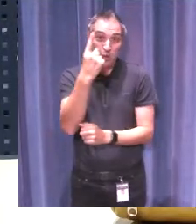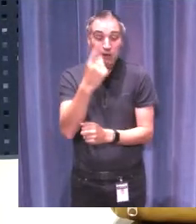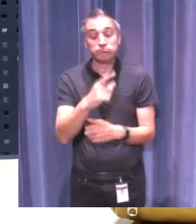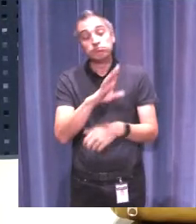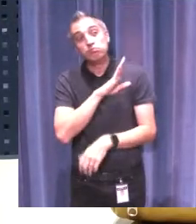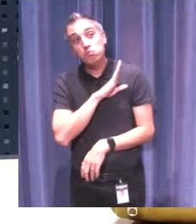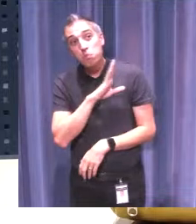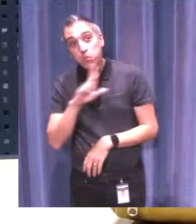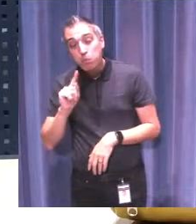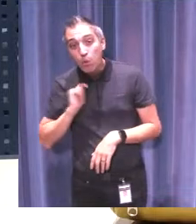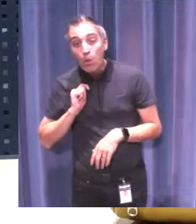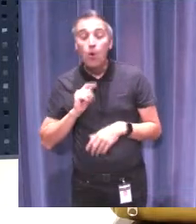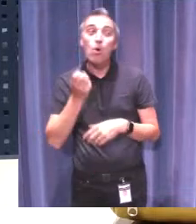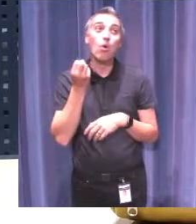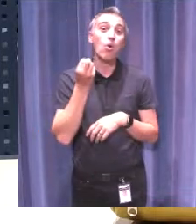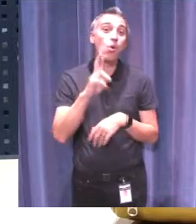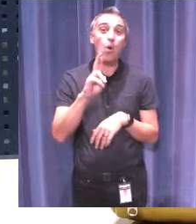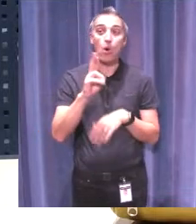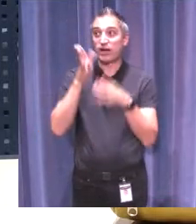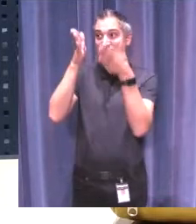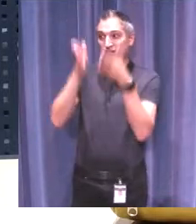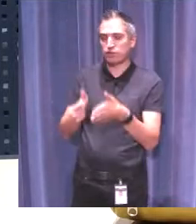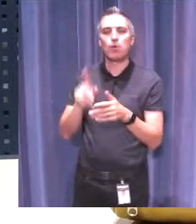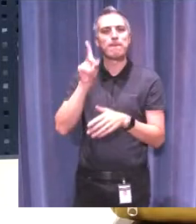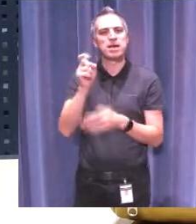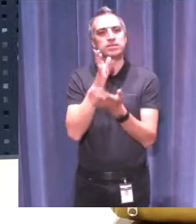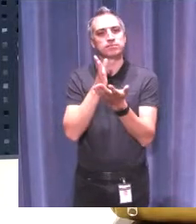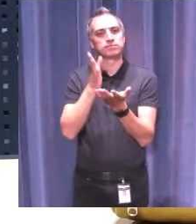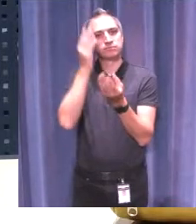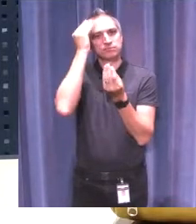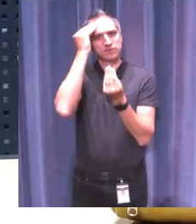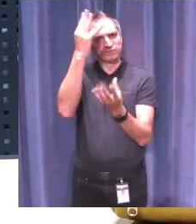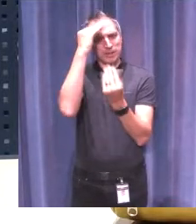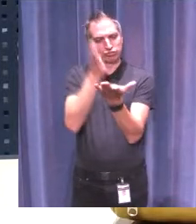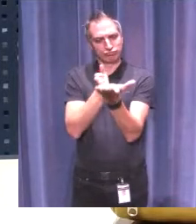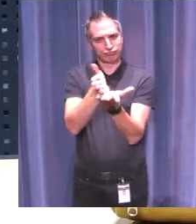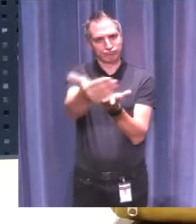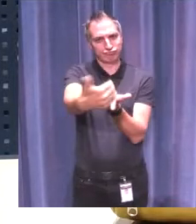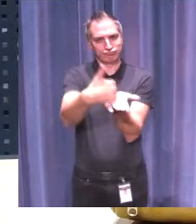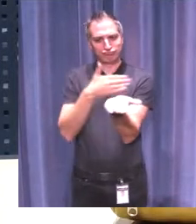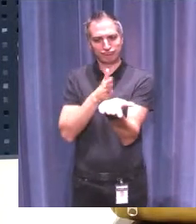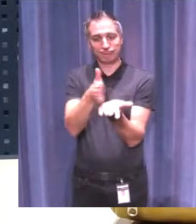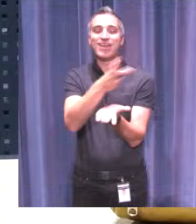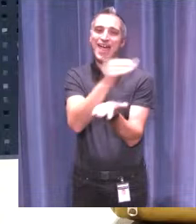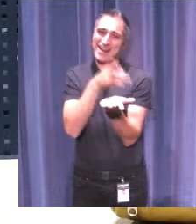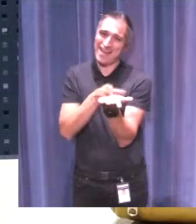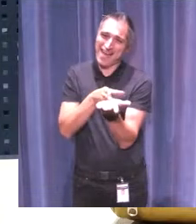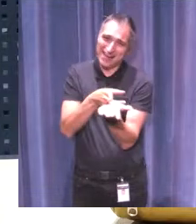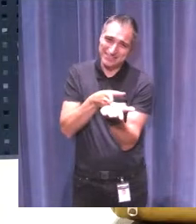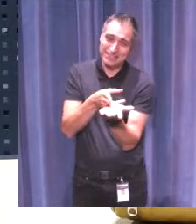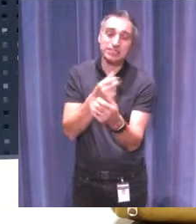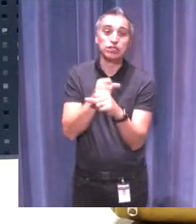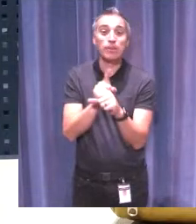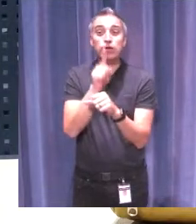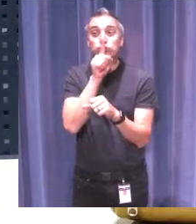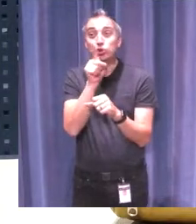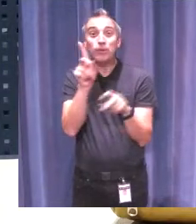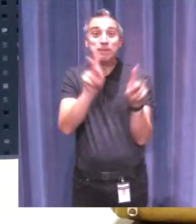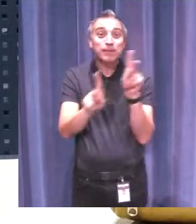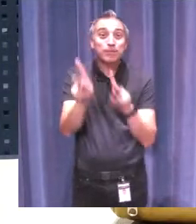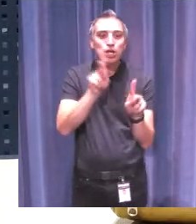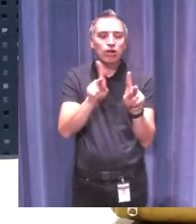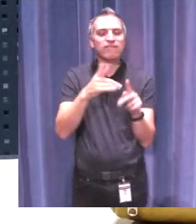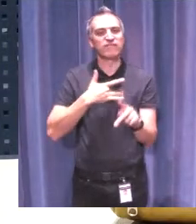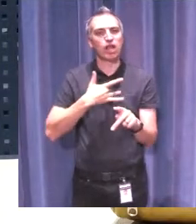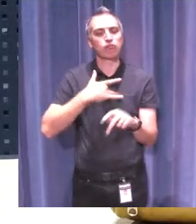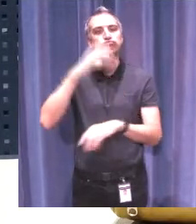or just an individual, is to be transparent and honest, to make the person or the other members